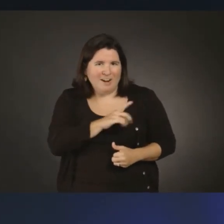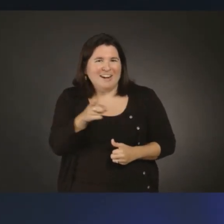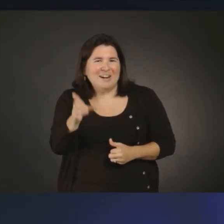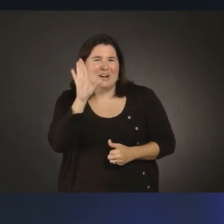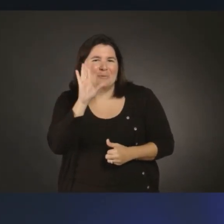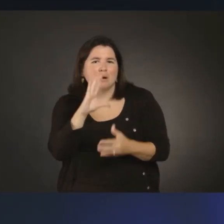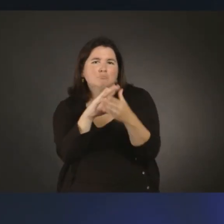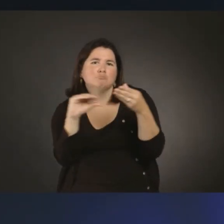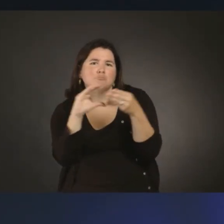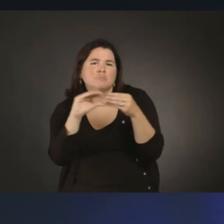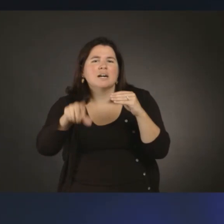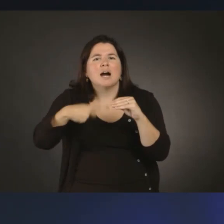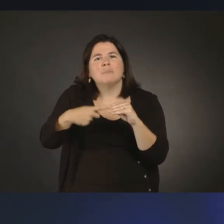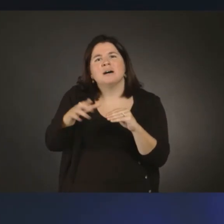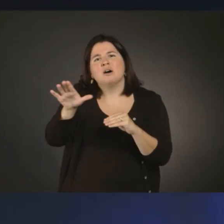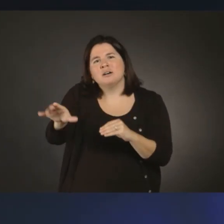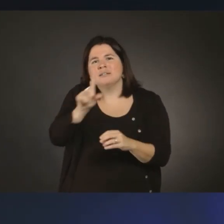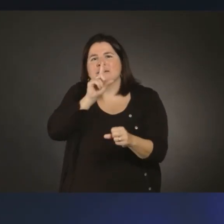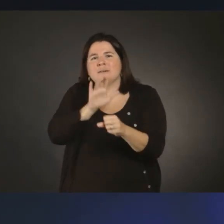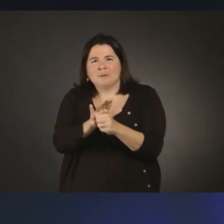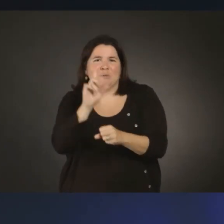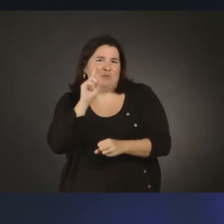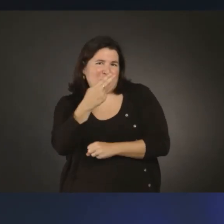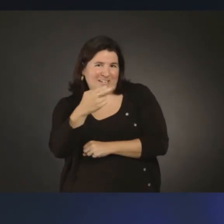to HSDC.